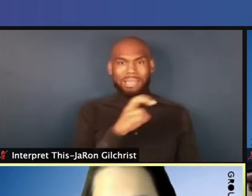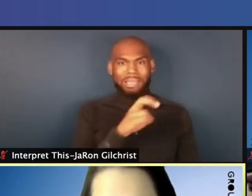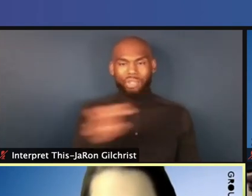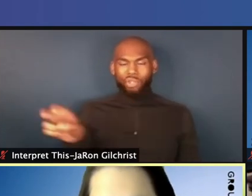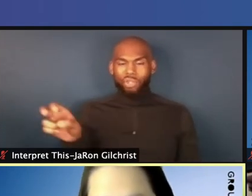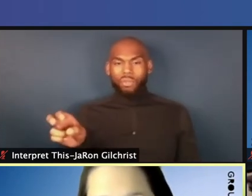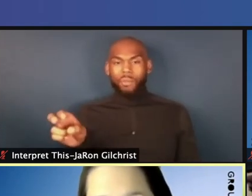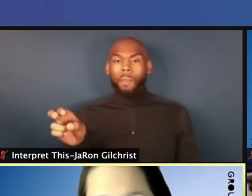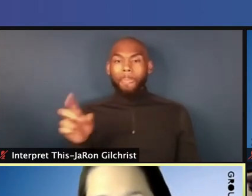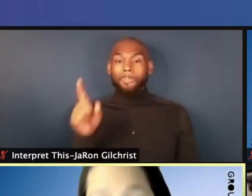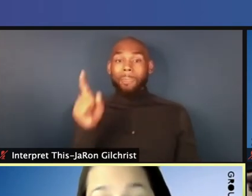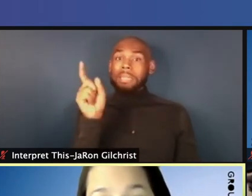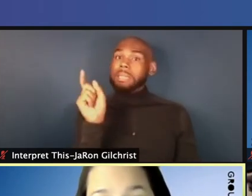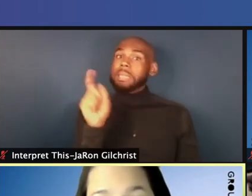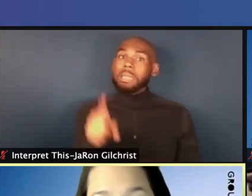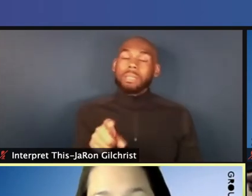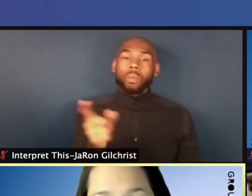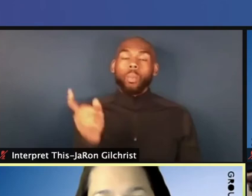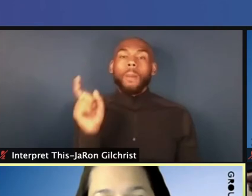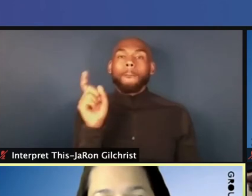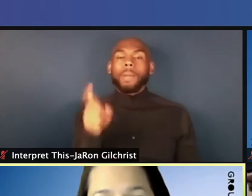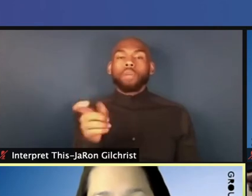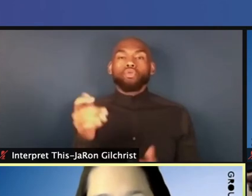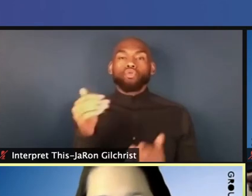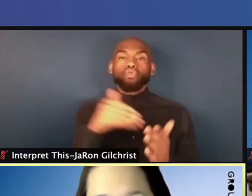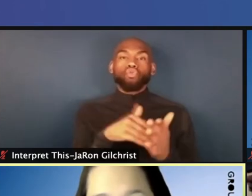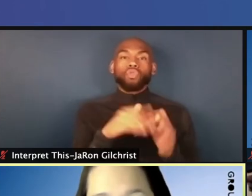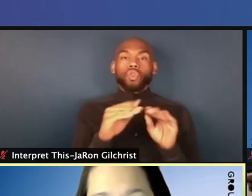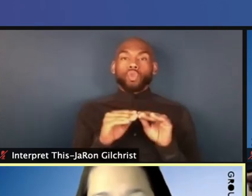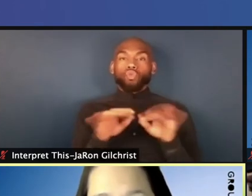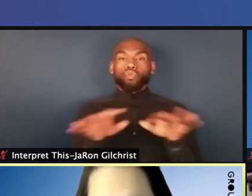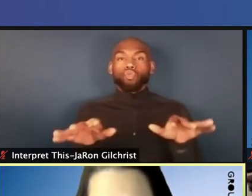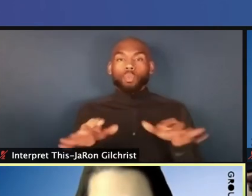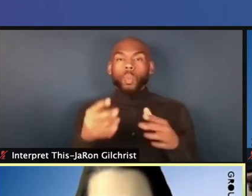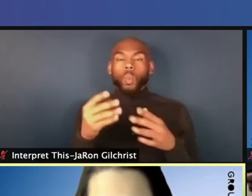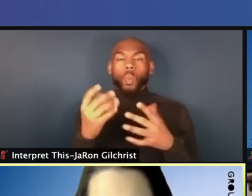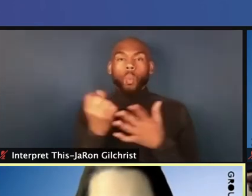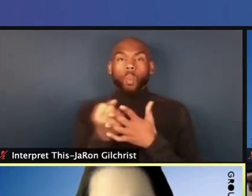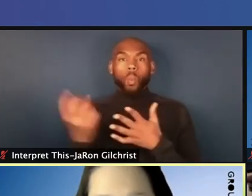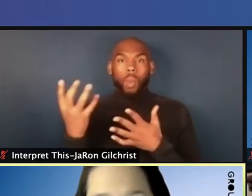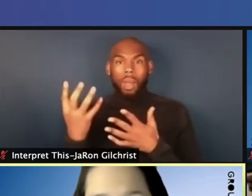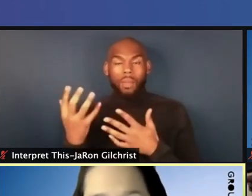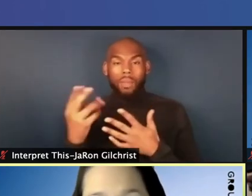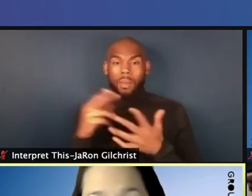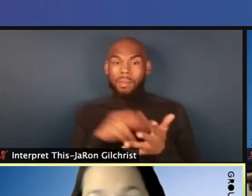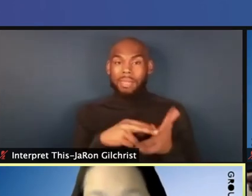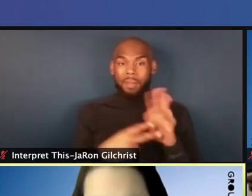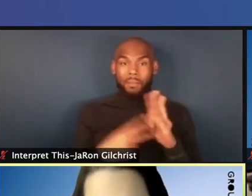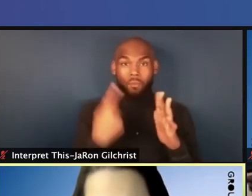is necessary that we redistribute wealth. And what does that mean for the theater?